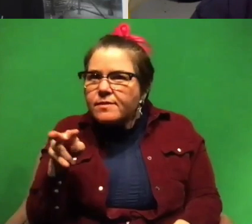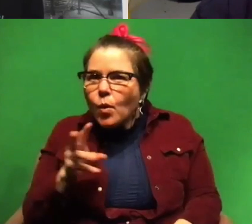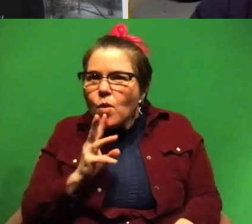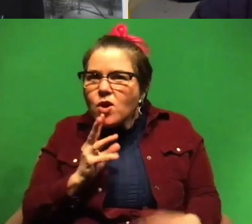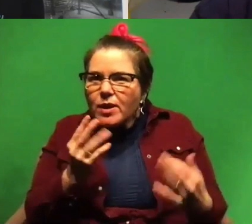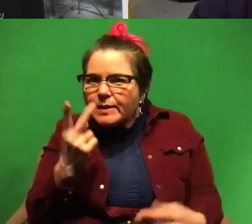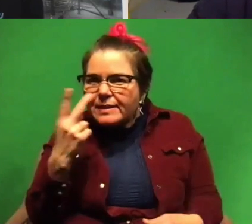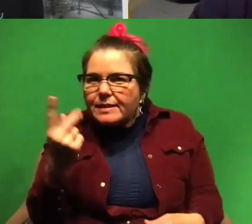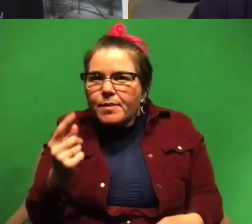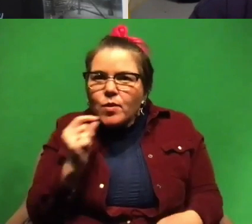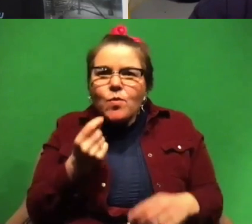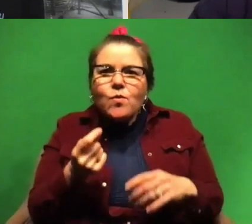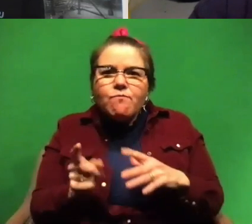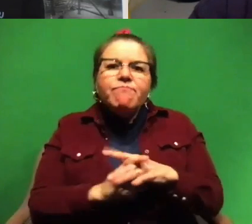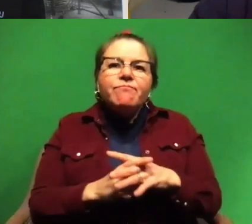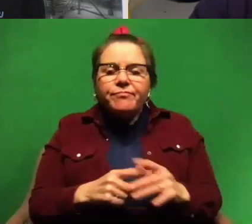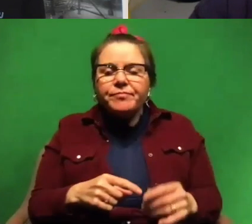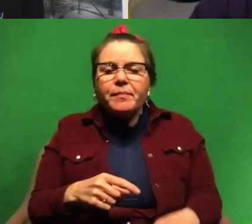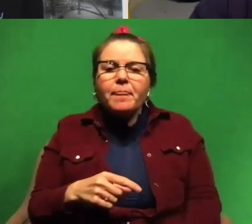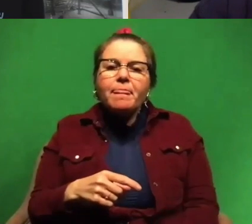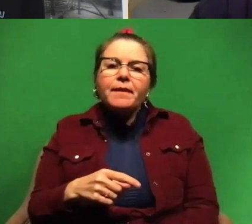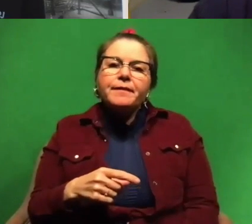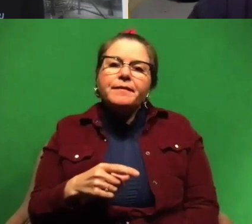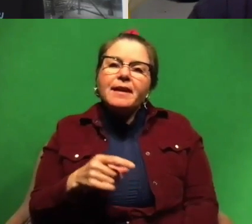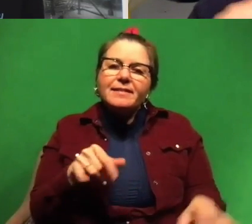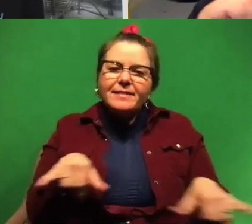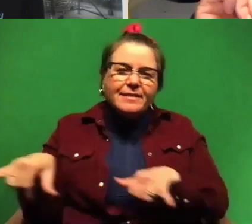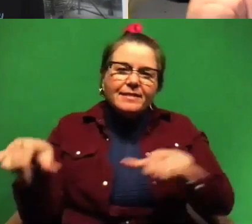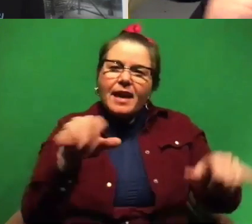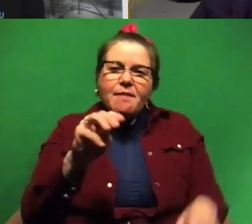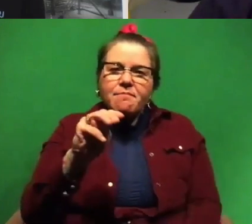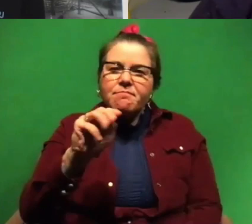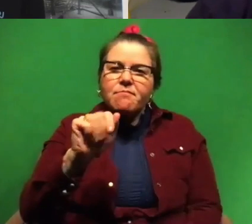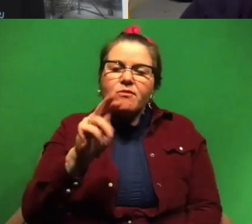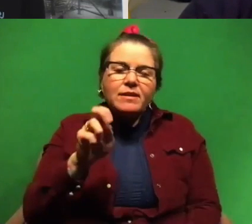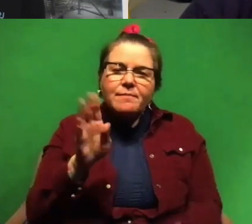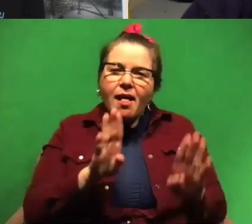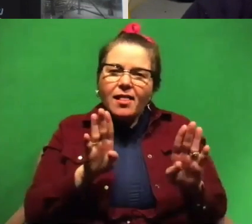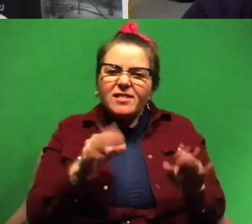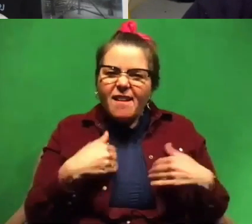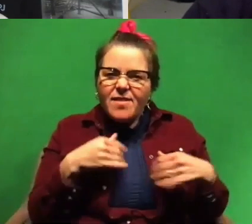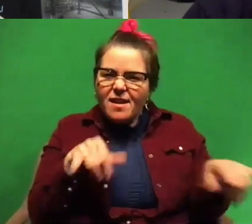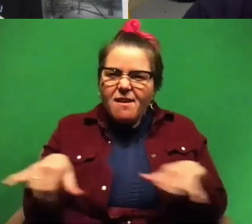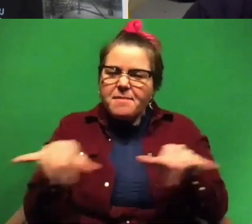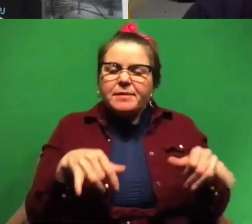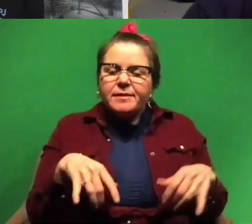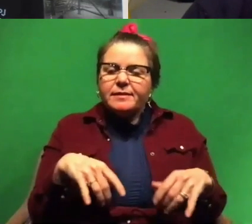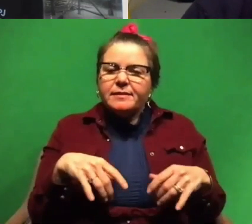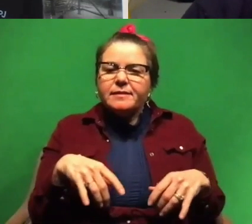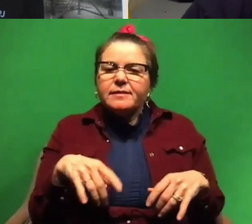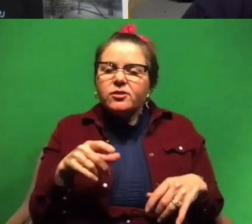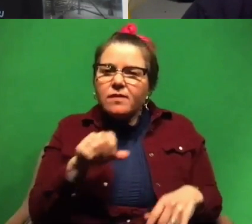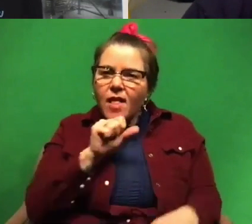see something cool. That's probably something a lot of marine biologists have in common, And we just love like